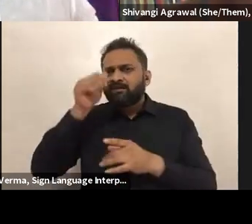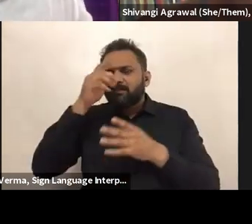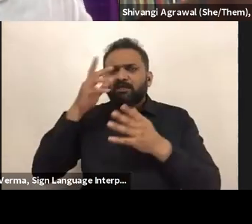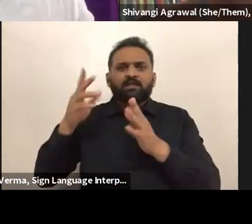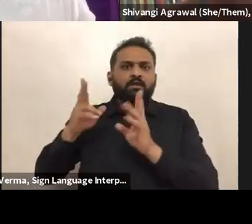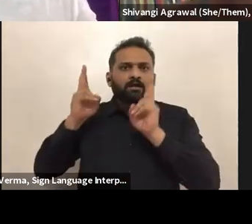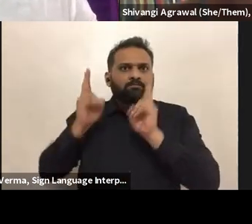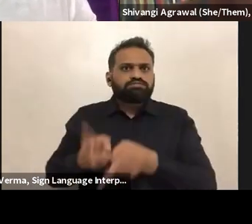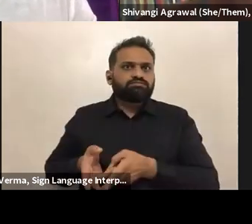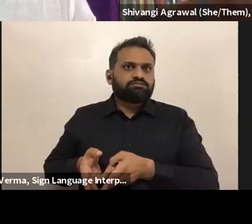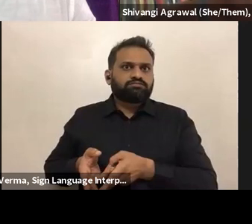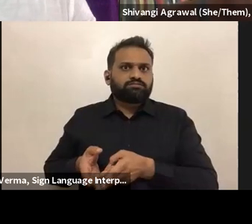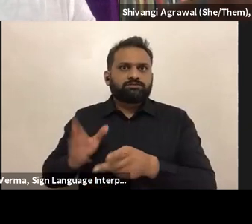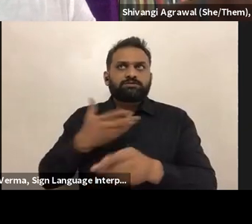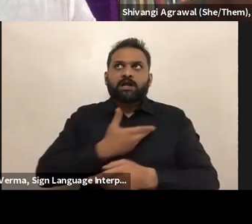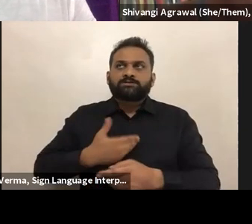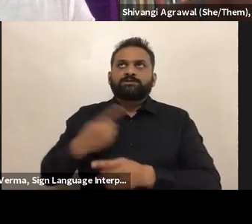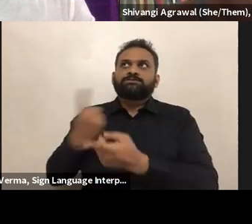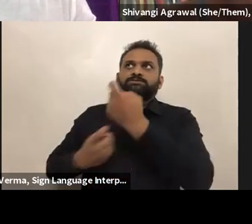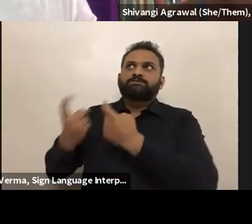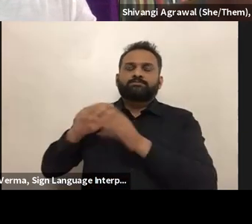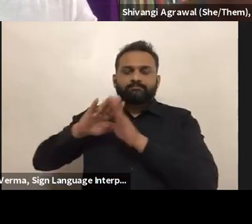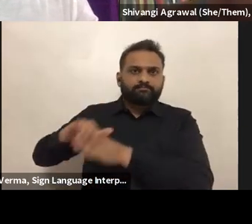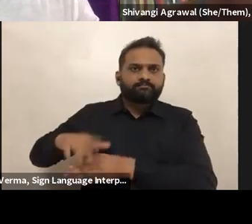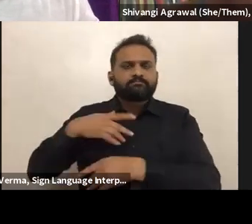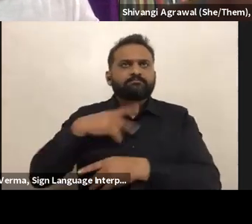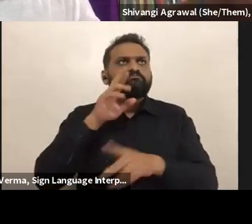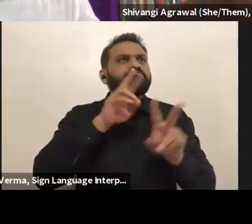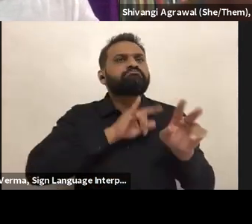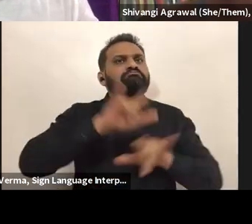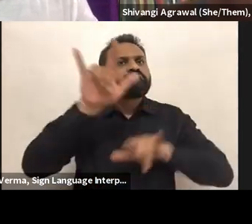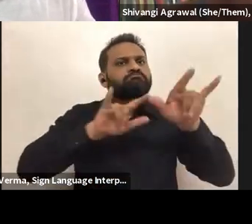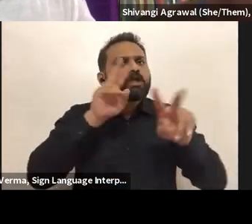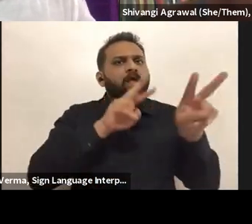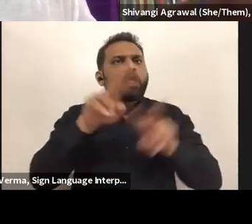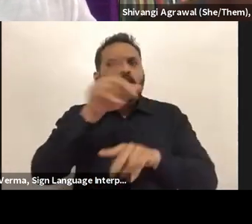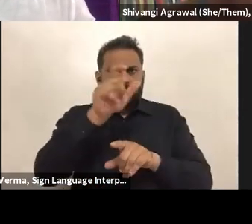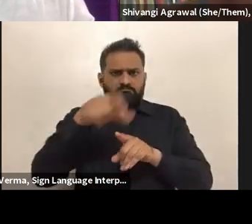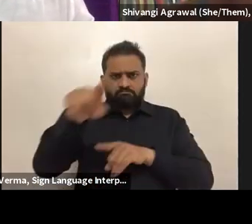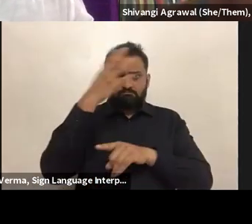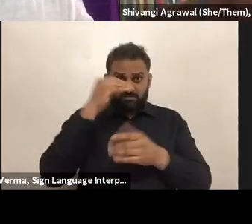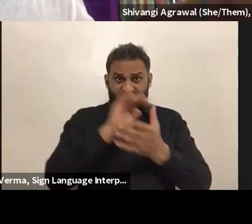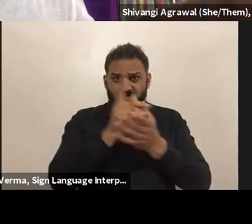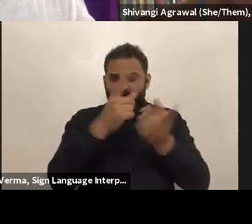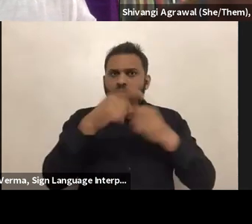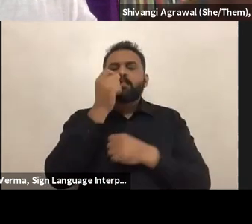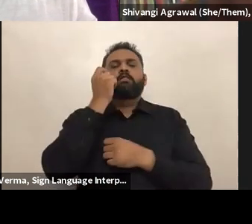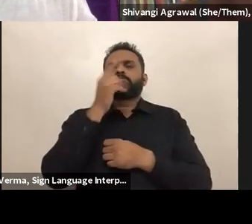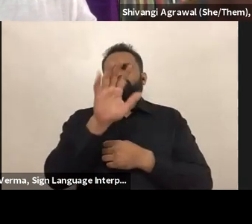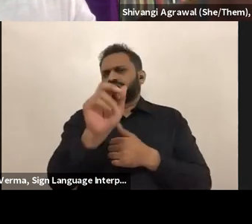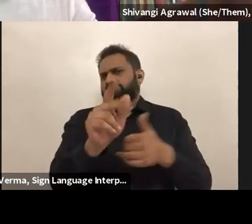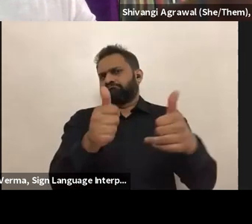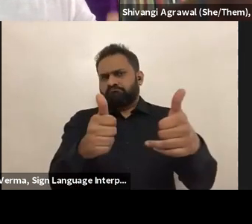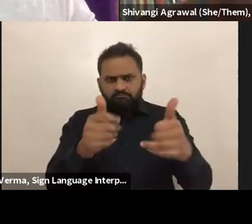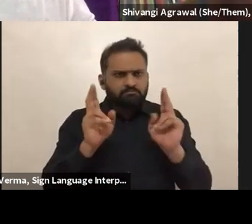bring it here? So, but thankfully, my friends were quite understanding and they kind of sensitized their parents about it.